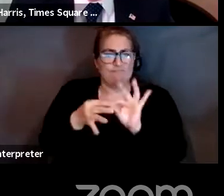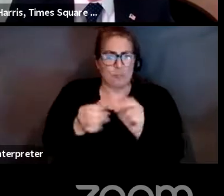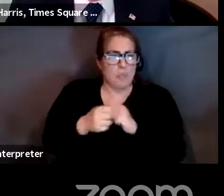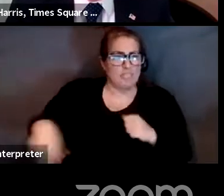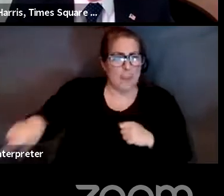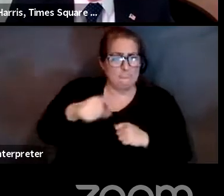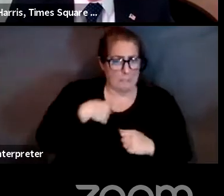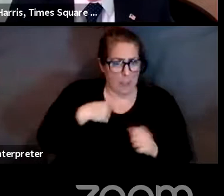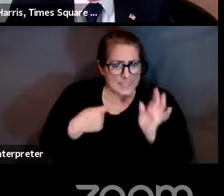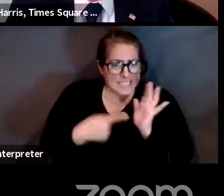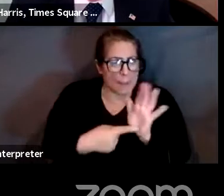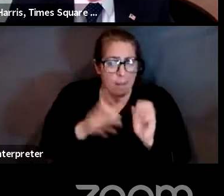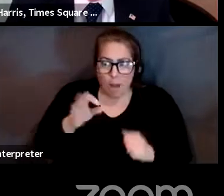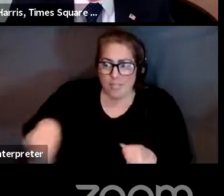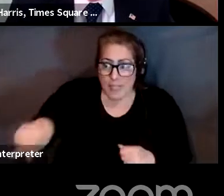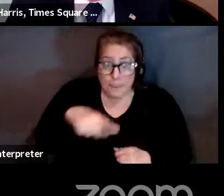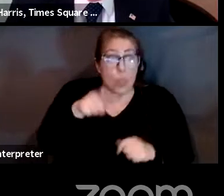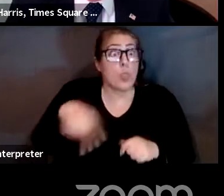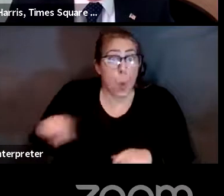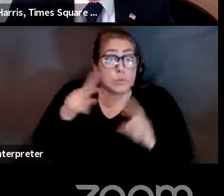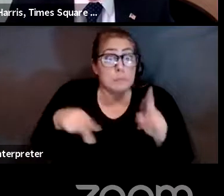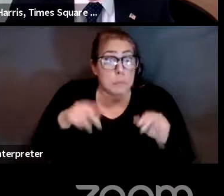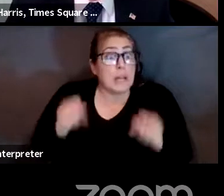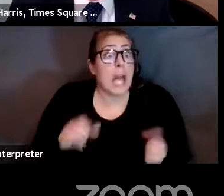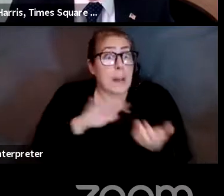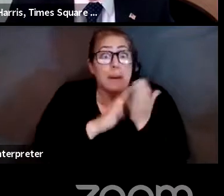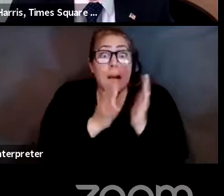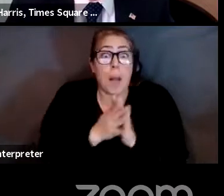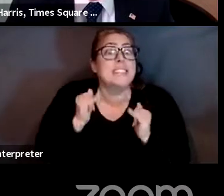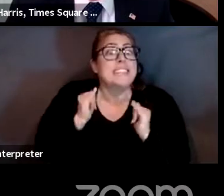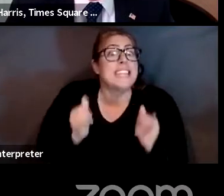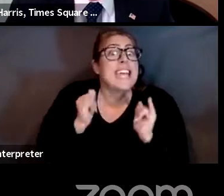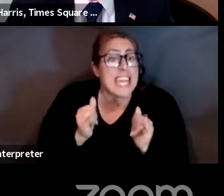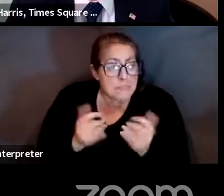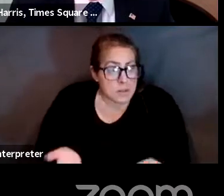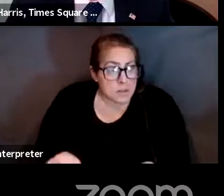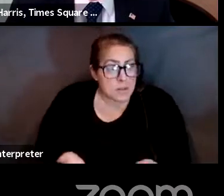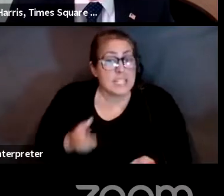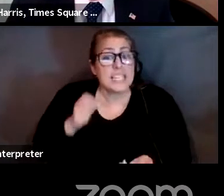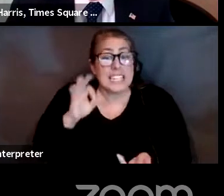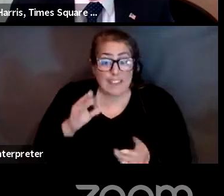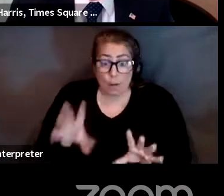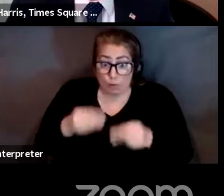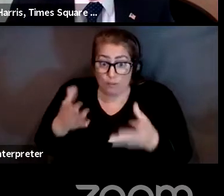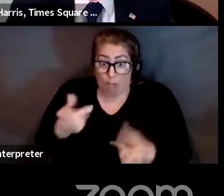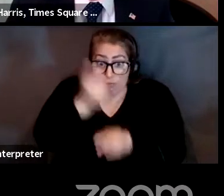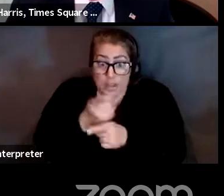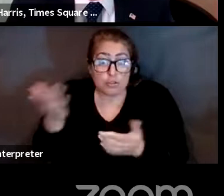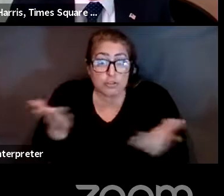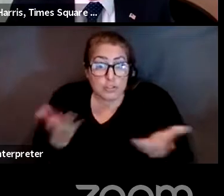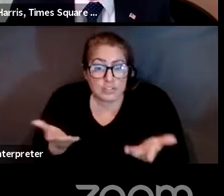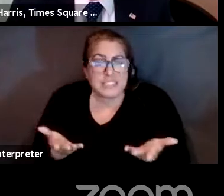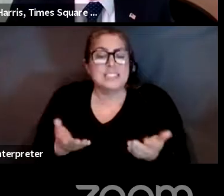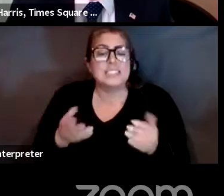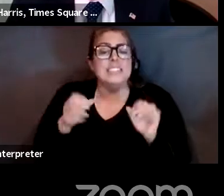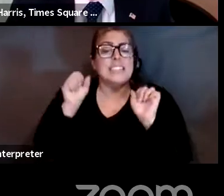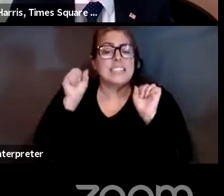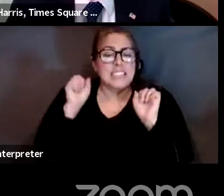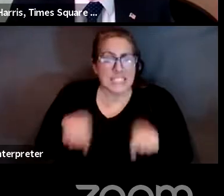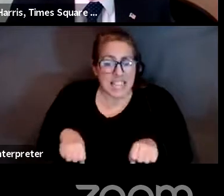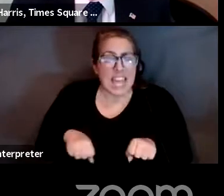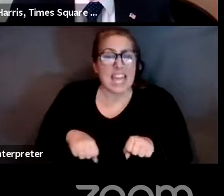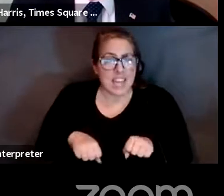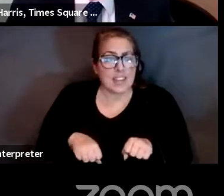all could have that same trajectory if they were given the right services.